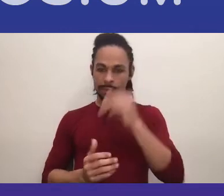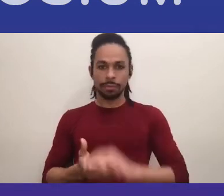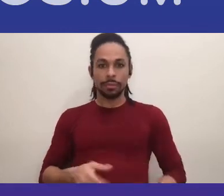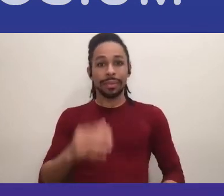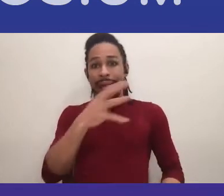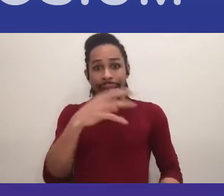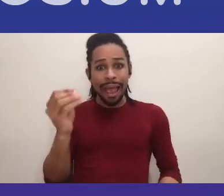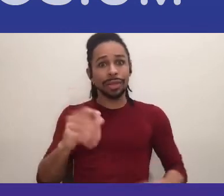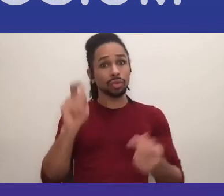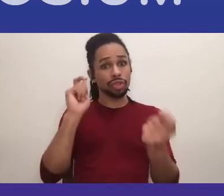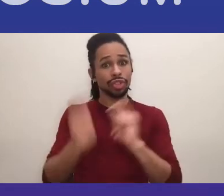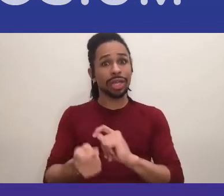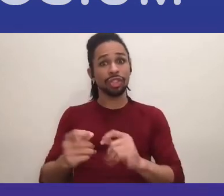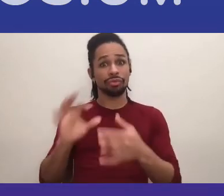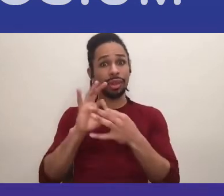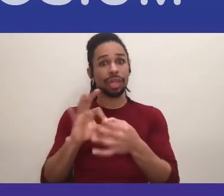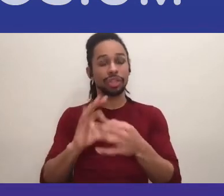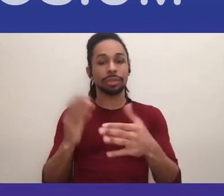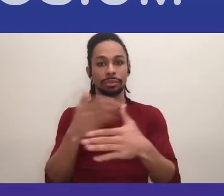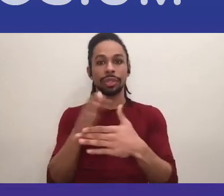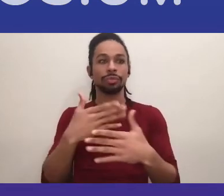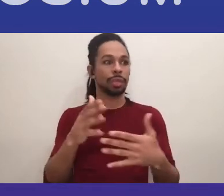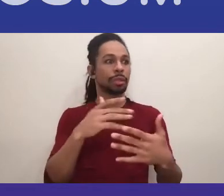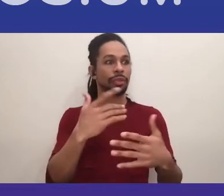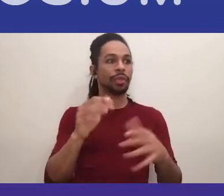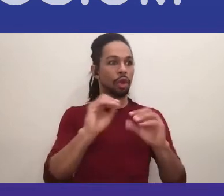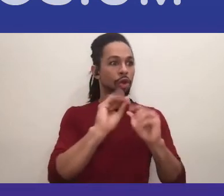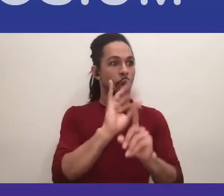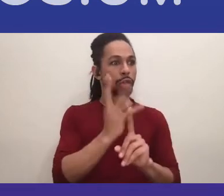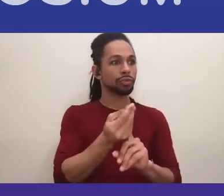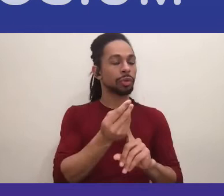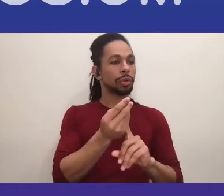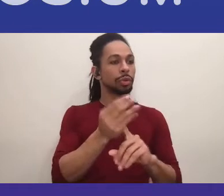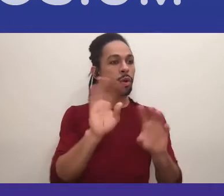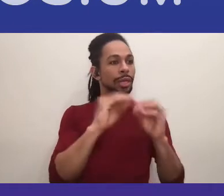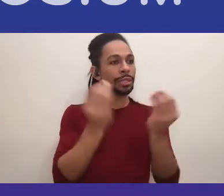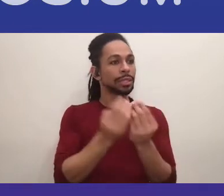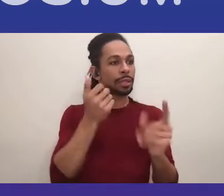relationship between the cultural organizations